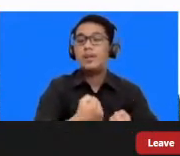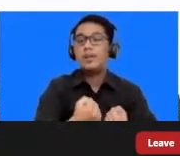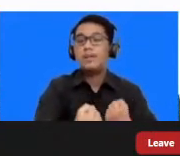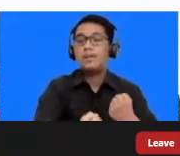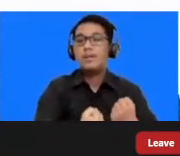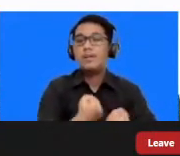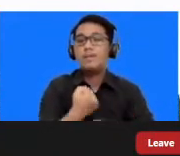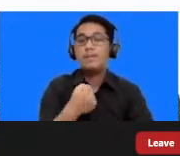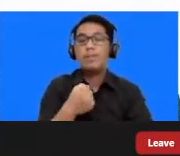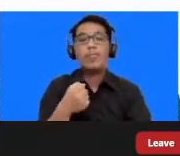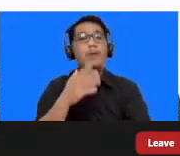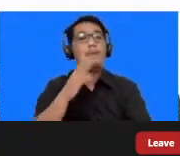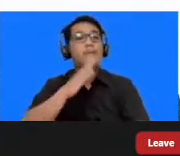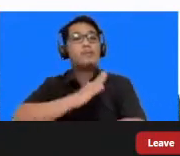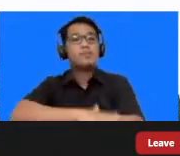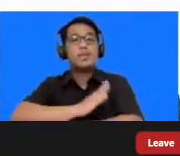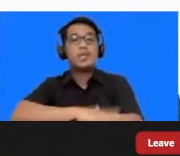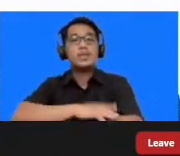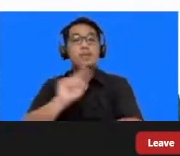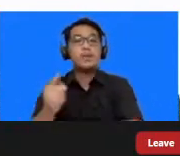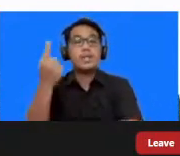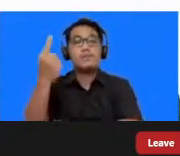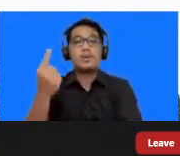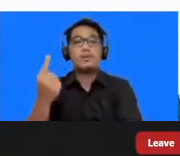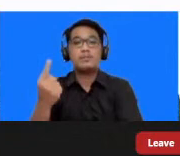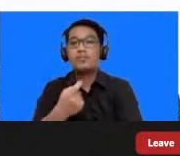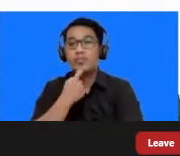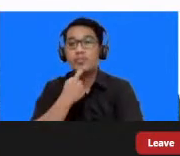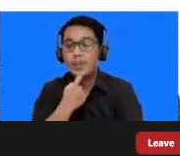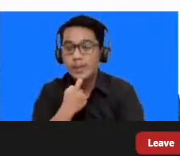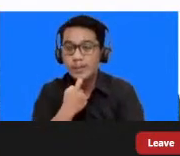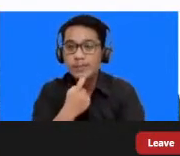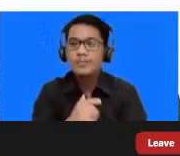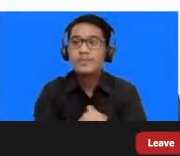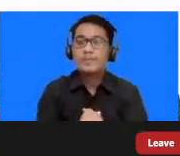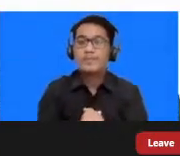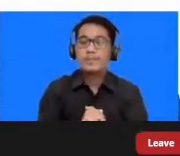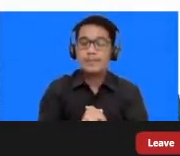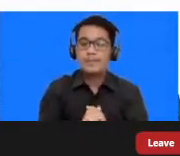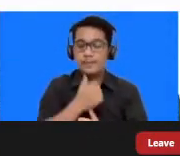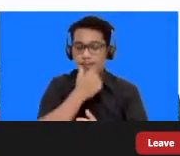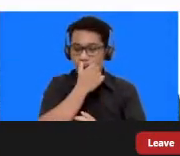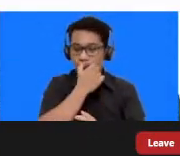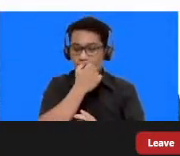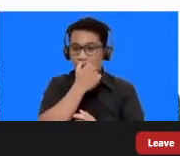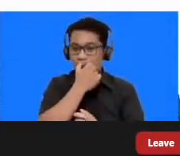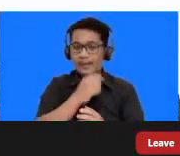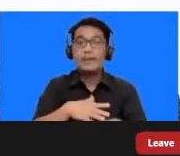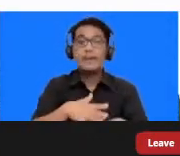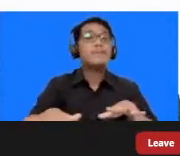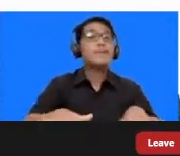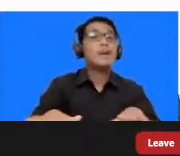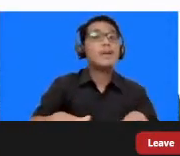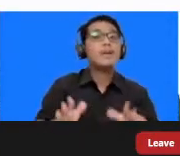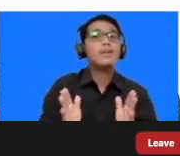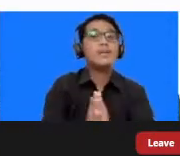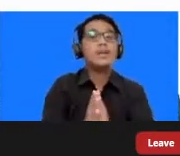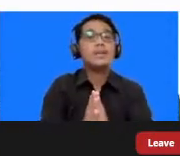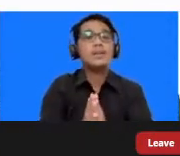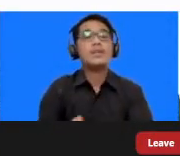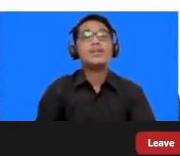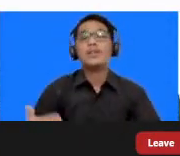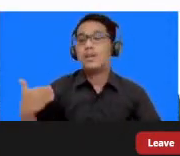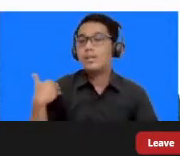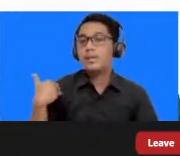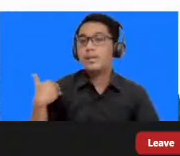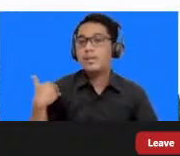originated effort, and now it is totally government engagement. So far